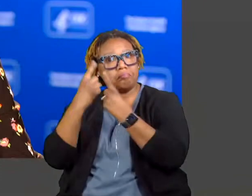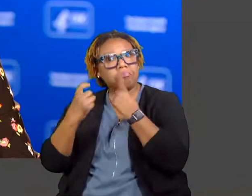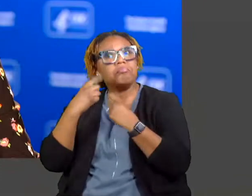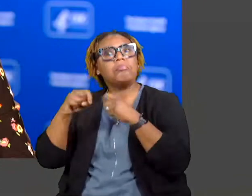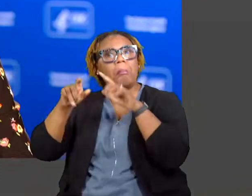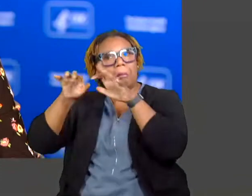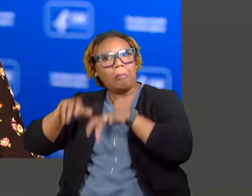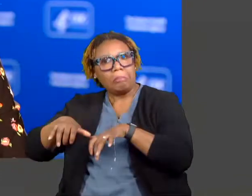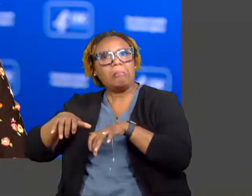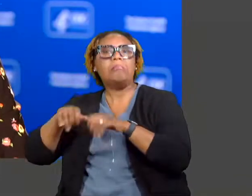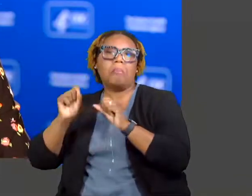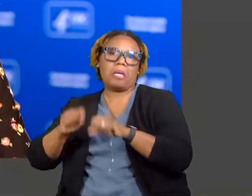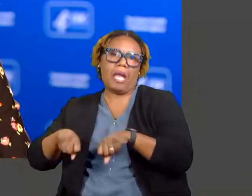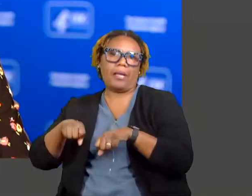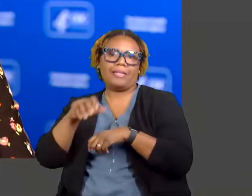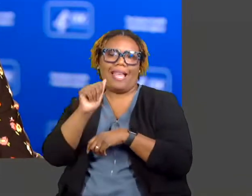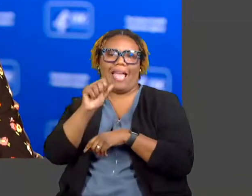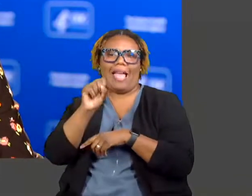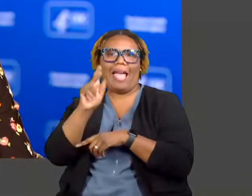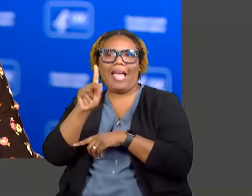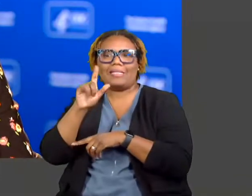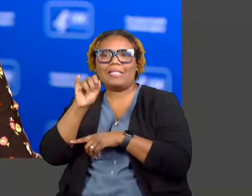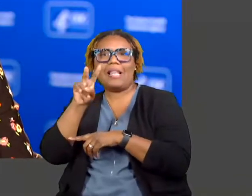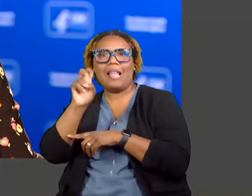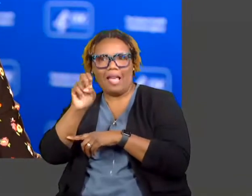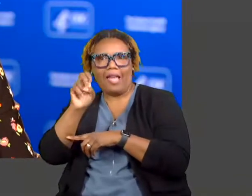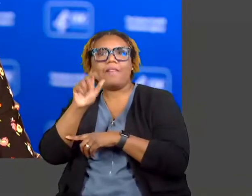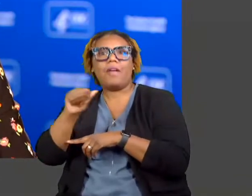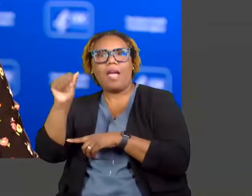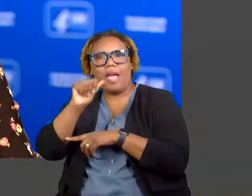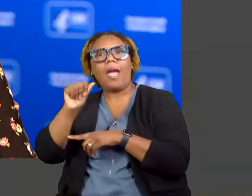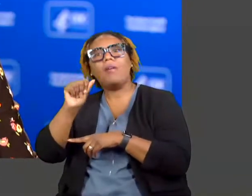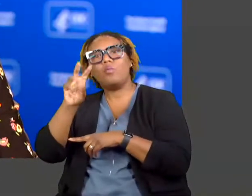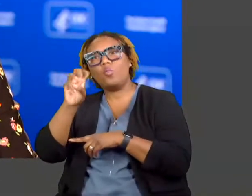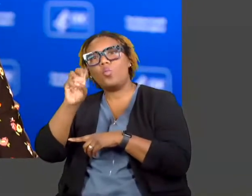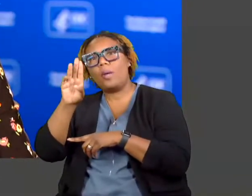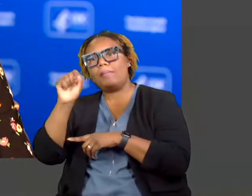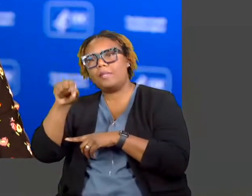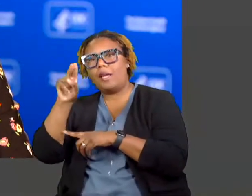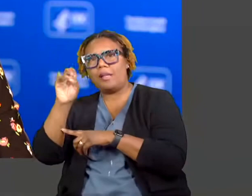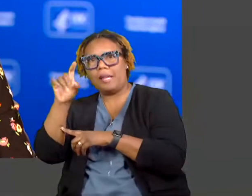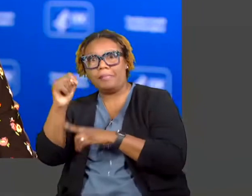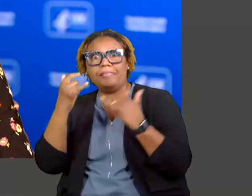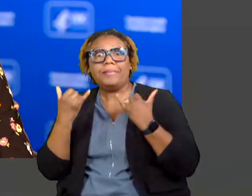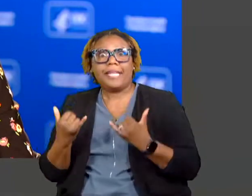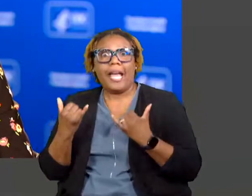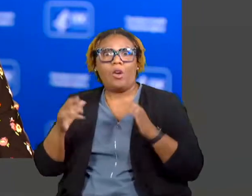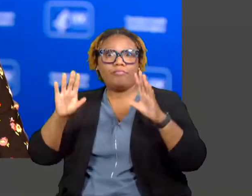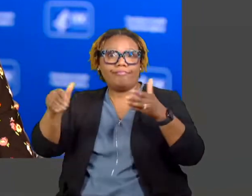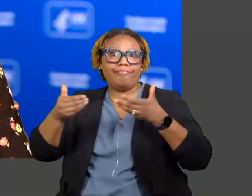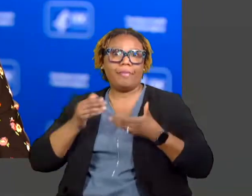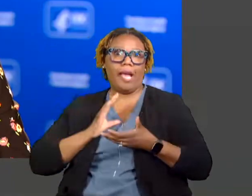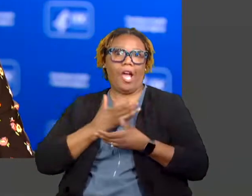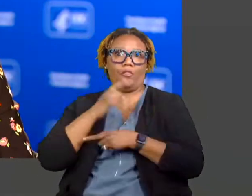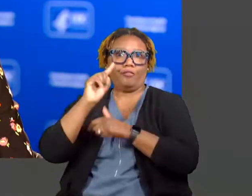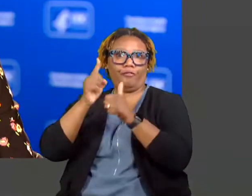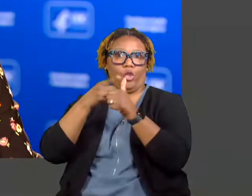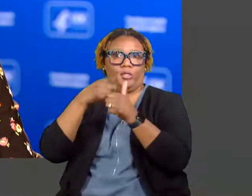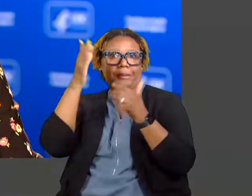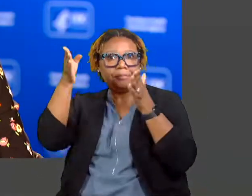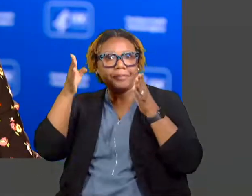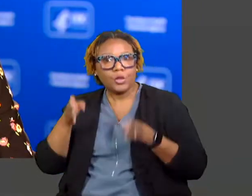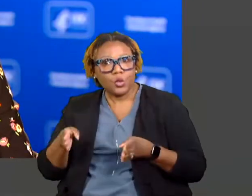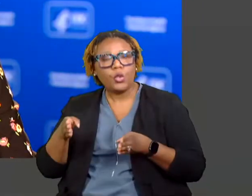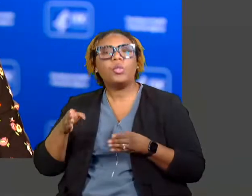asklive@webmd.net. I would now like to introduce our first speaker, Dr. Eric Biebel, Deputy